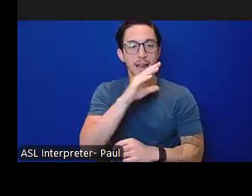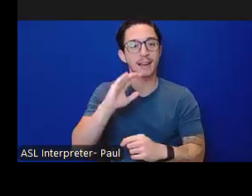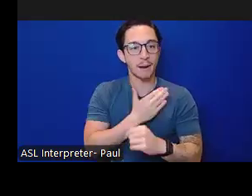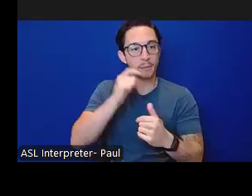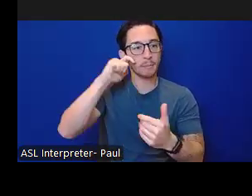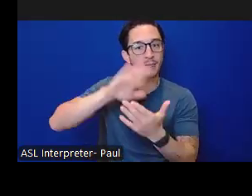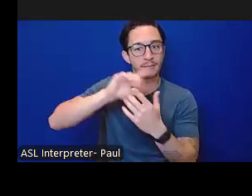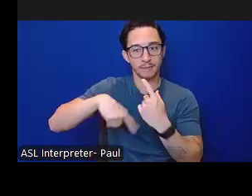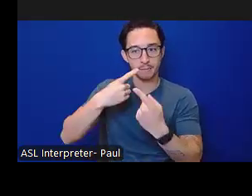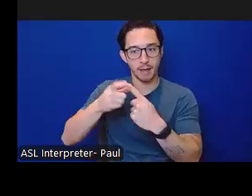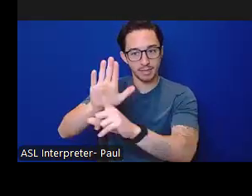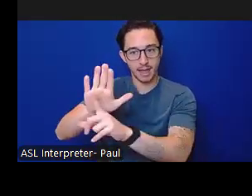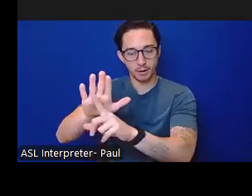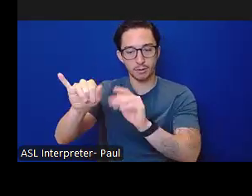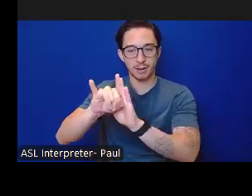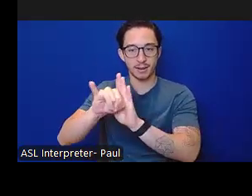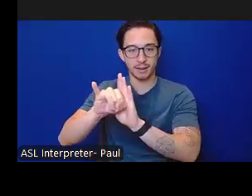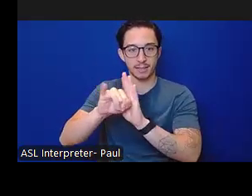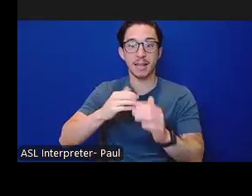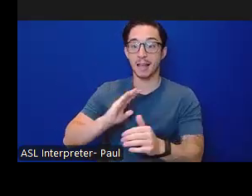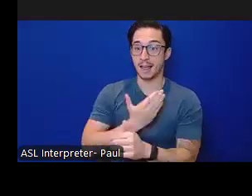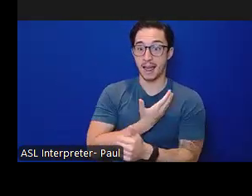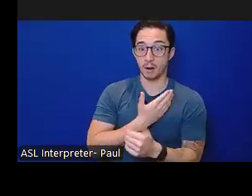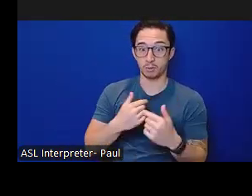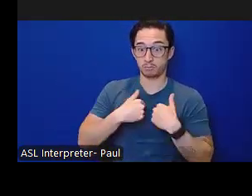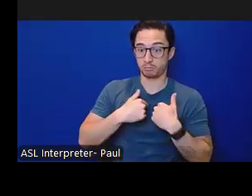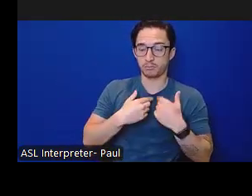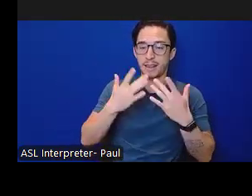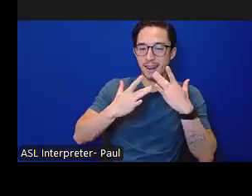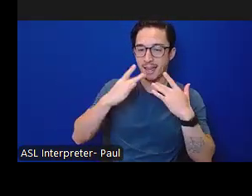identity, our individual lack of awareness,